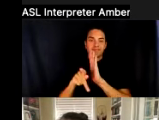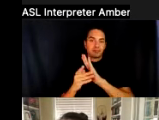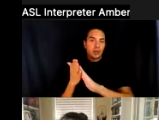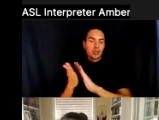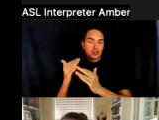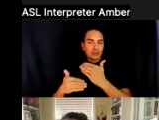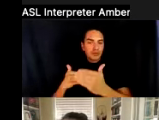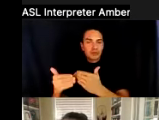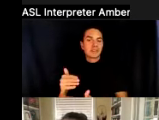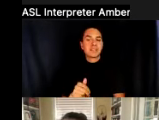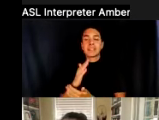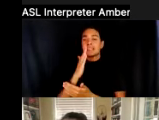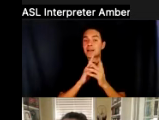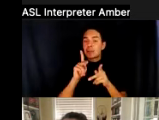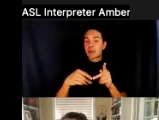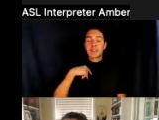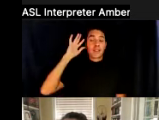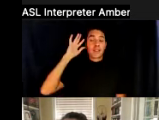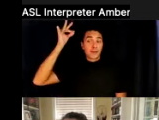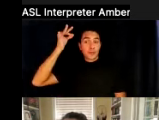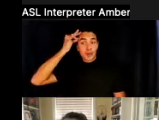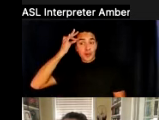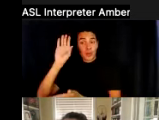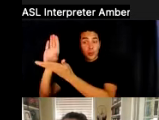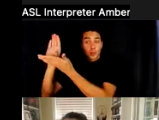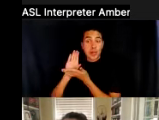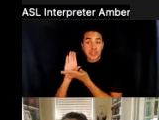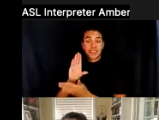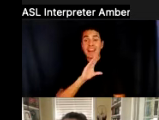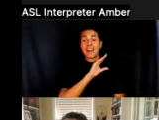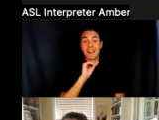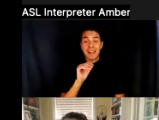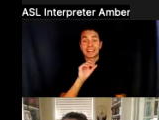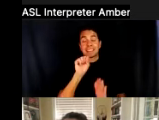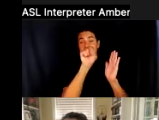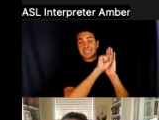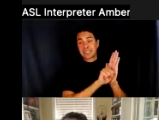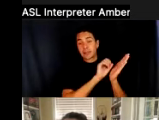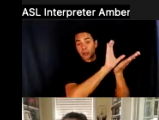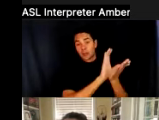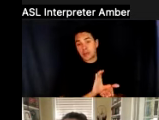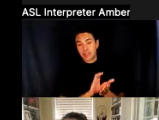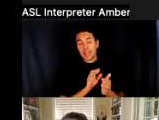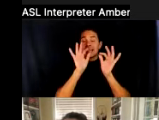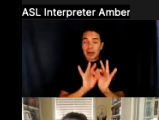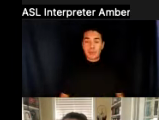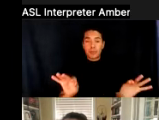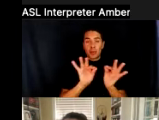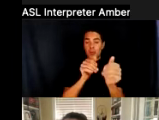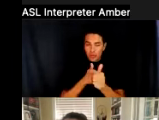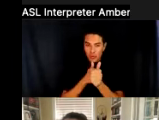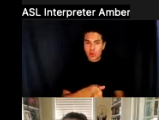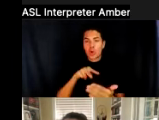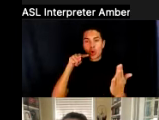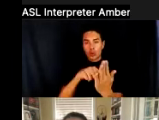federal grants along with state grants. So it's really important that you follow, look at the